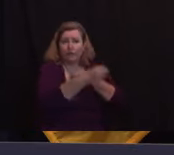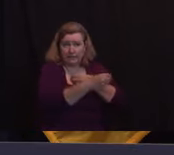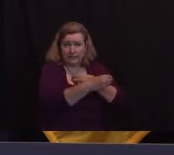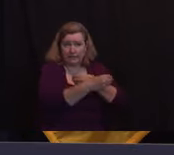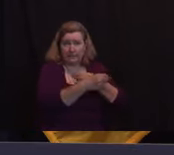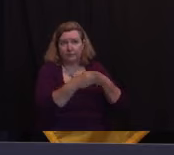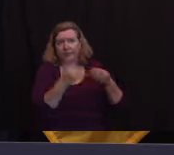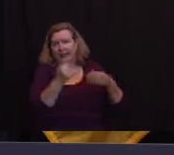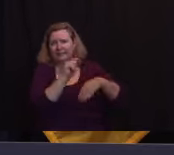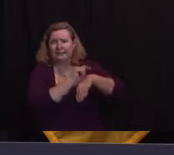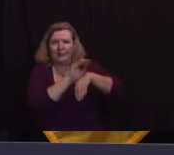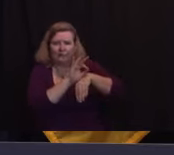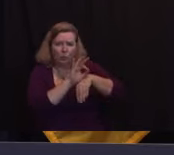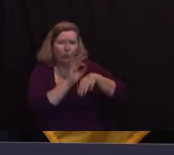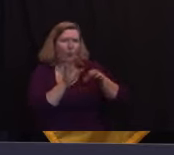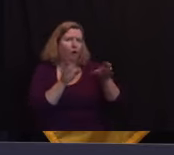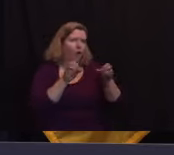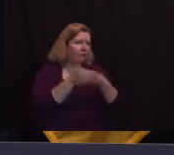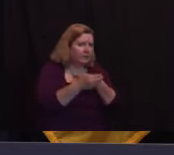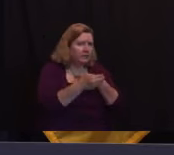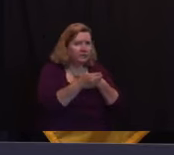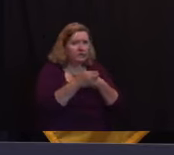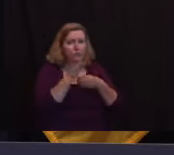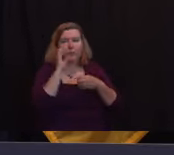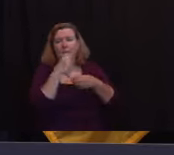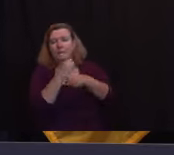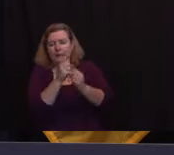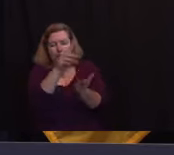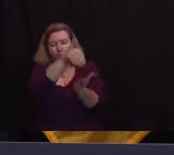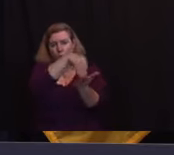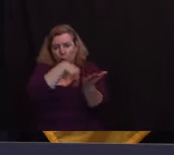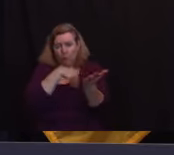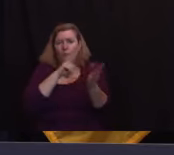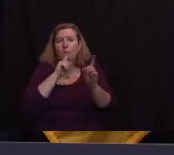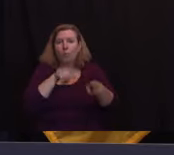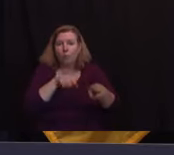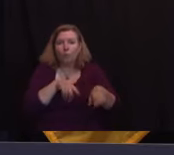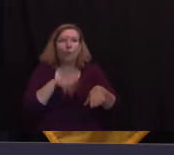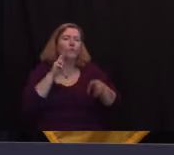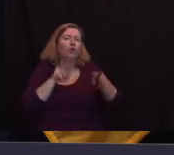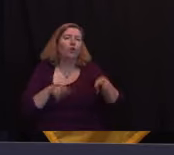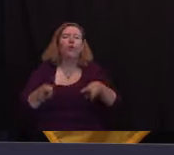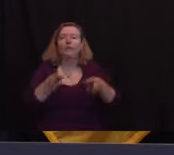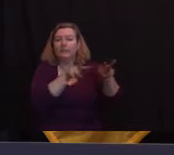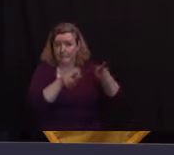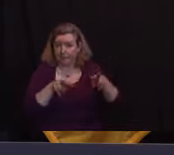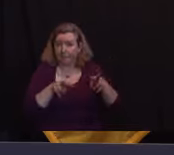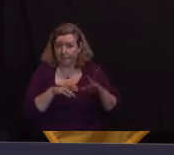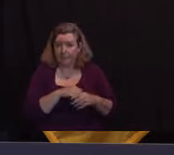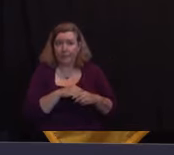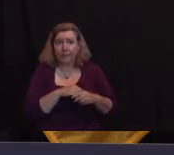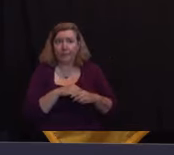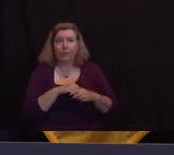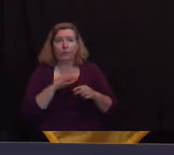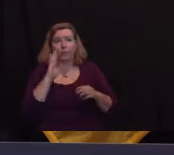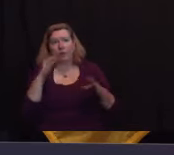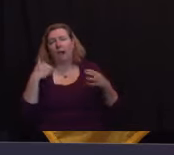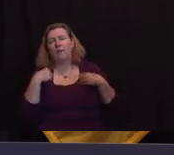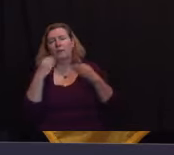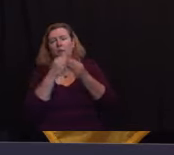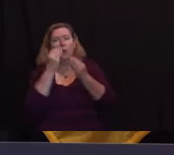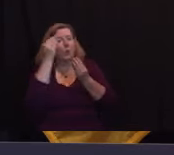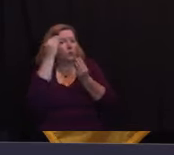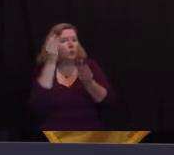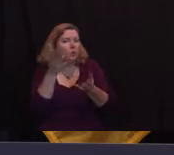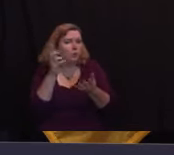force or a report, but there'll be an actual office that oversees this. And we will have more news on that, I think,